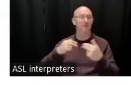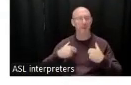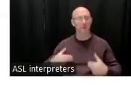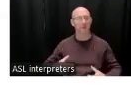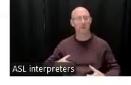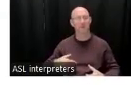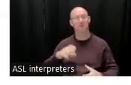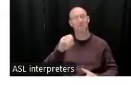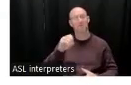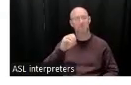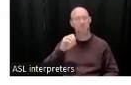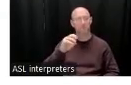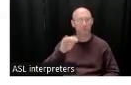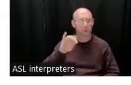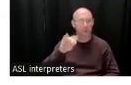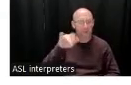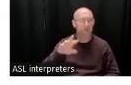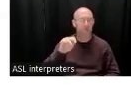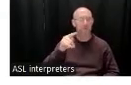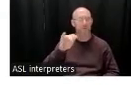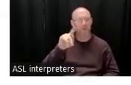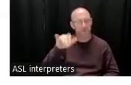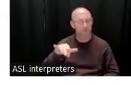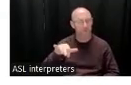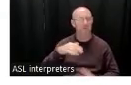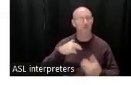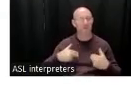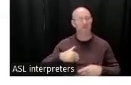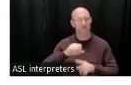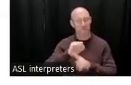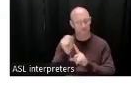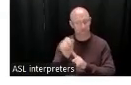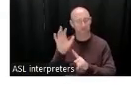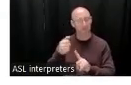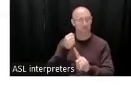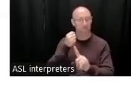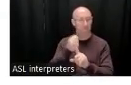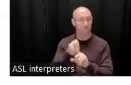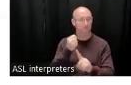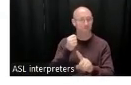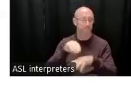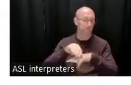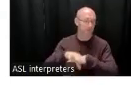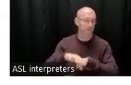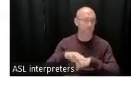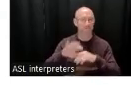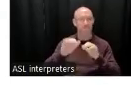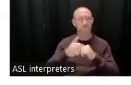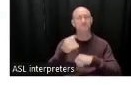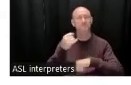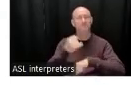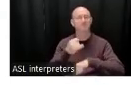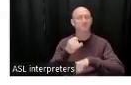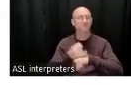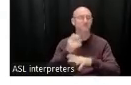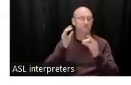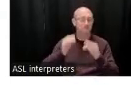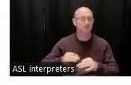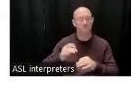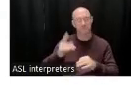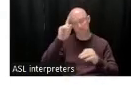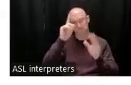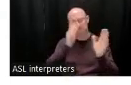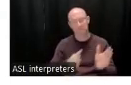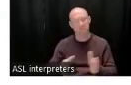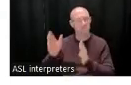morbidity, mortality, health conditions. These can have a huge effect on how the institution decides to strategize